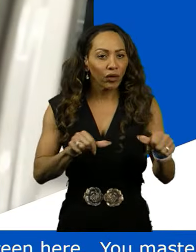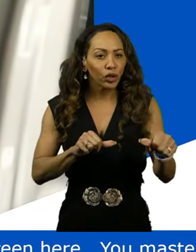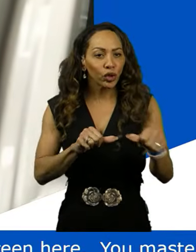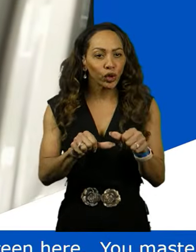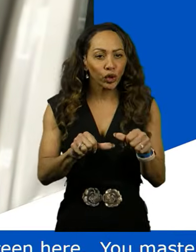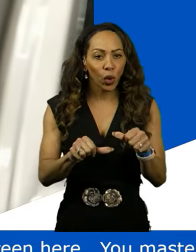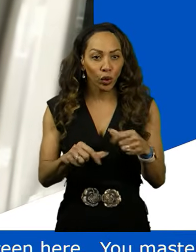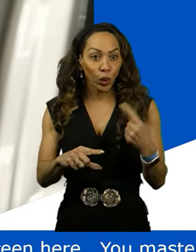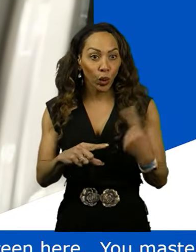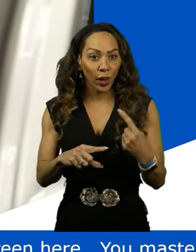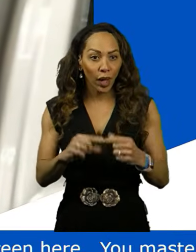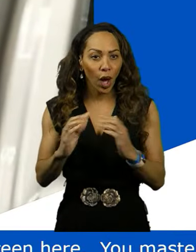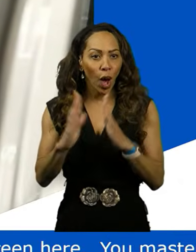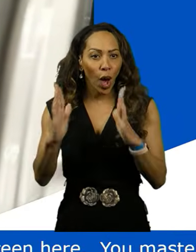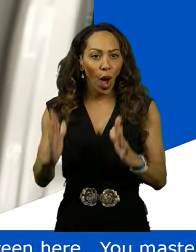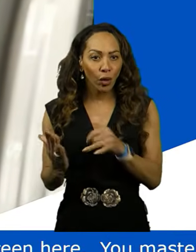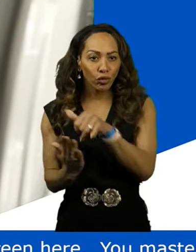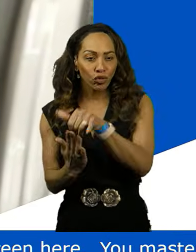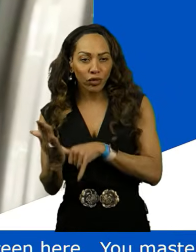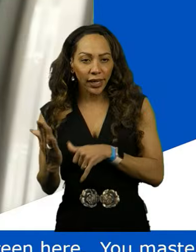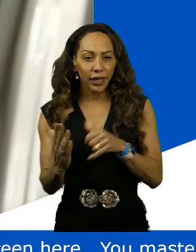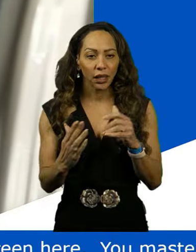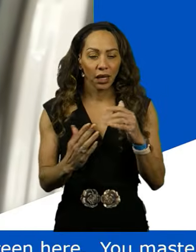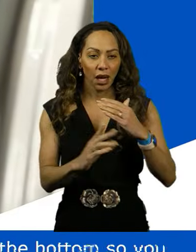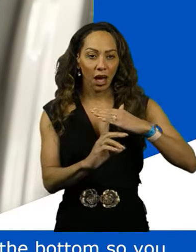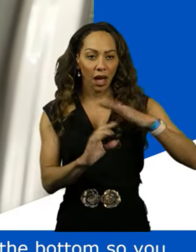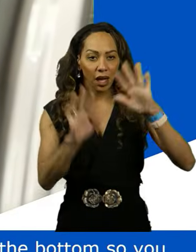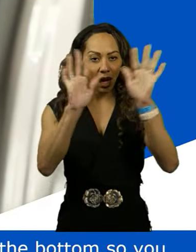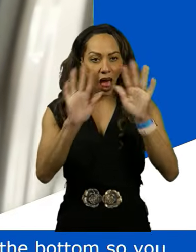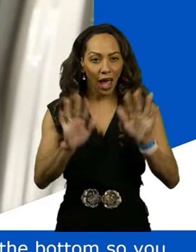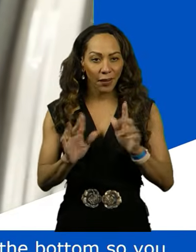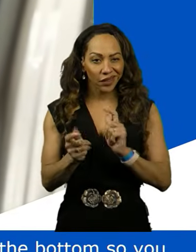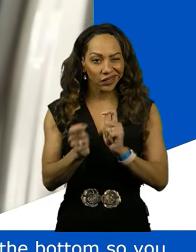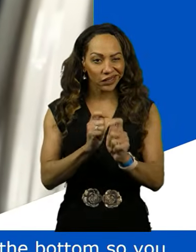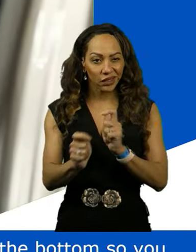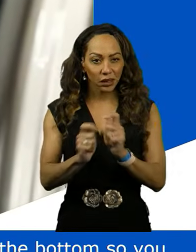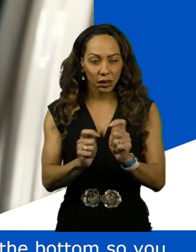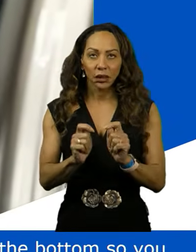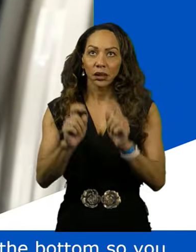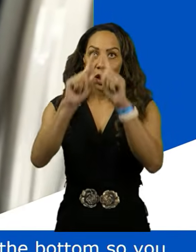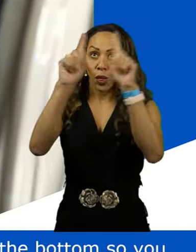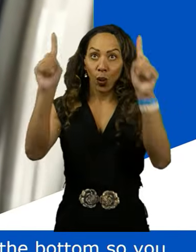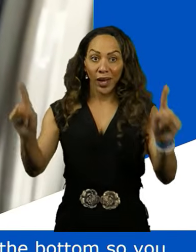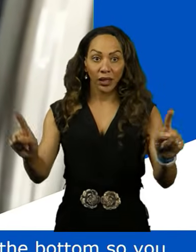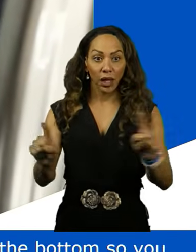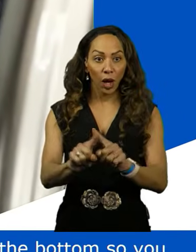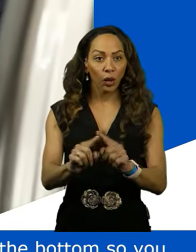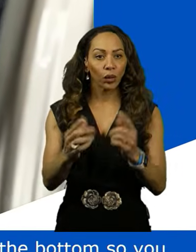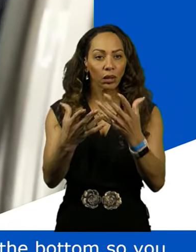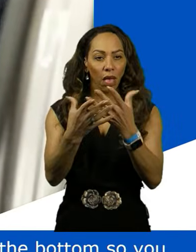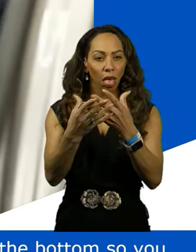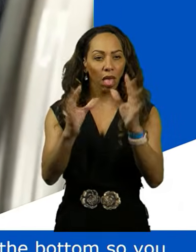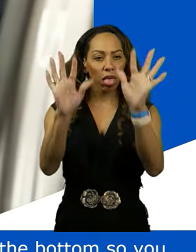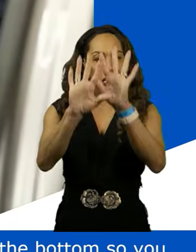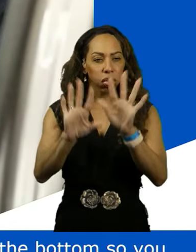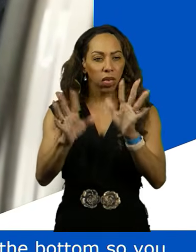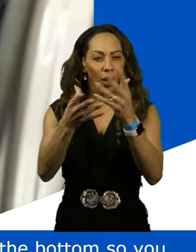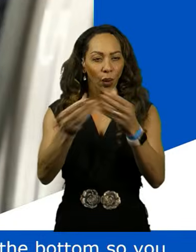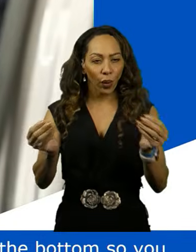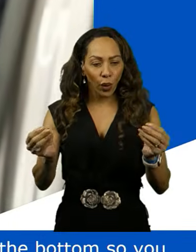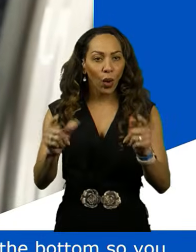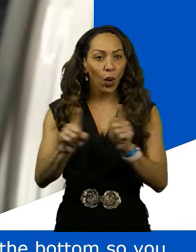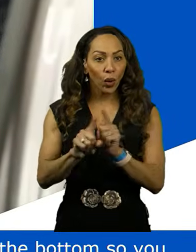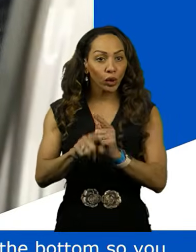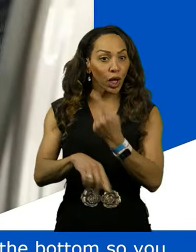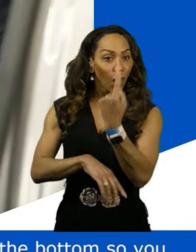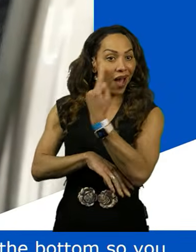home screen, turn the climate control on and off, demist the front and rear windows, and also that's where your hazard warning switch is as well. So that's a nice